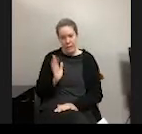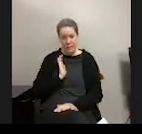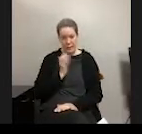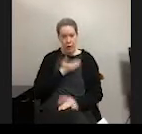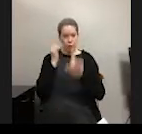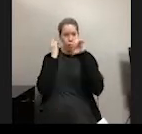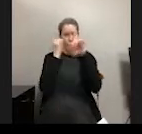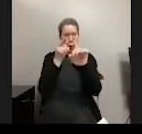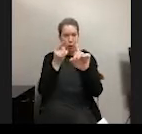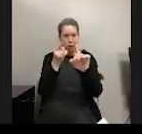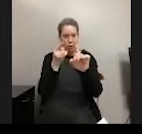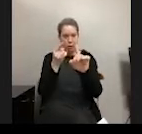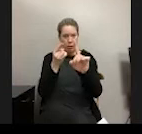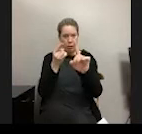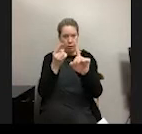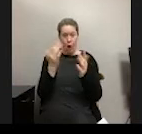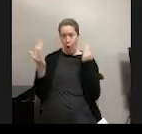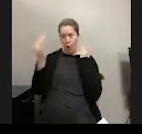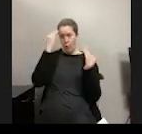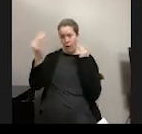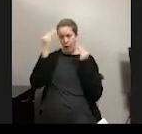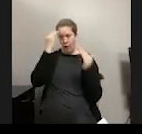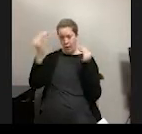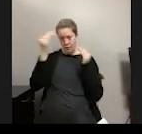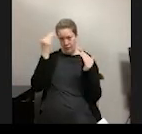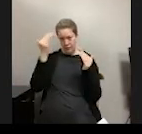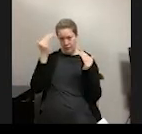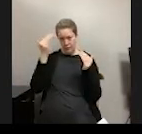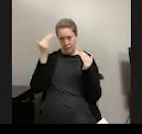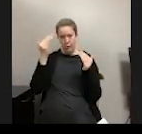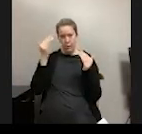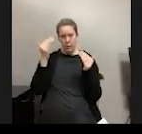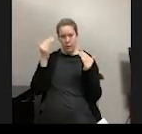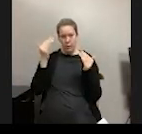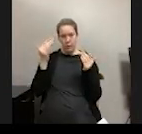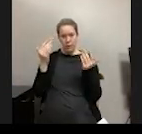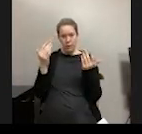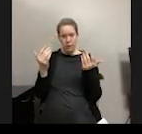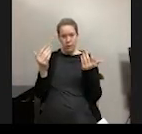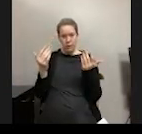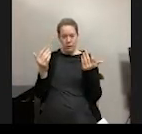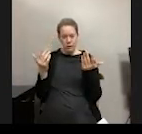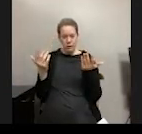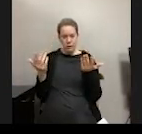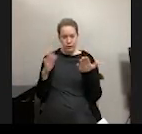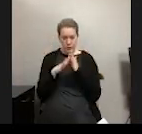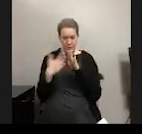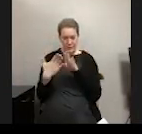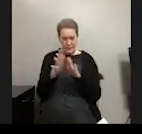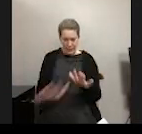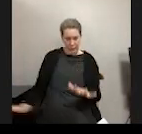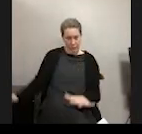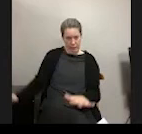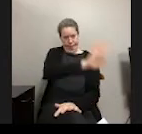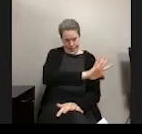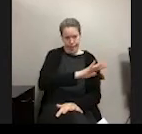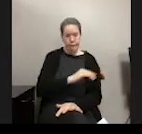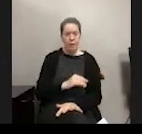not only for the existing collection that's citywide, it's in the hundreds, of course, over 1,000